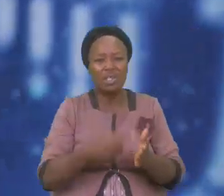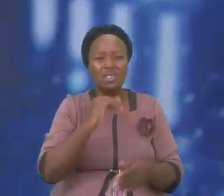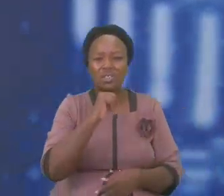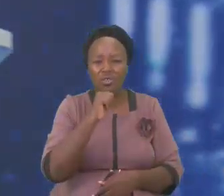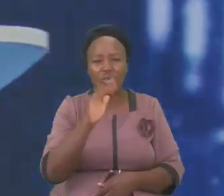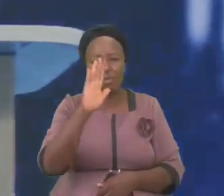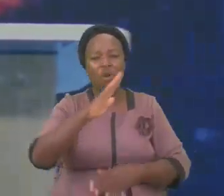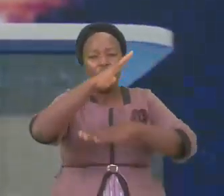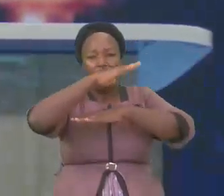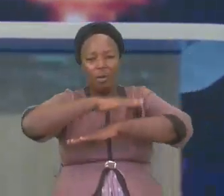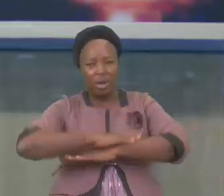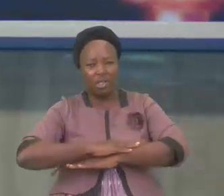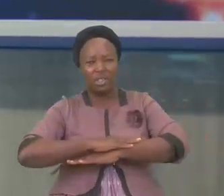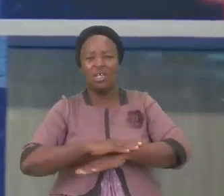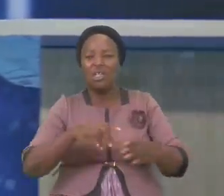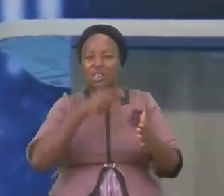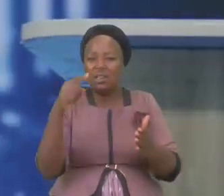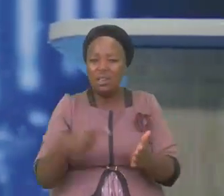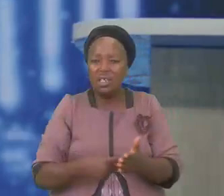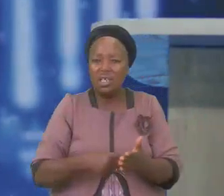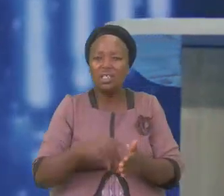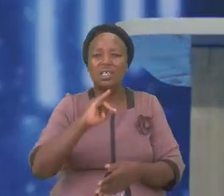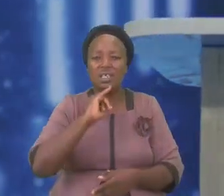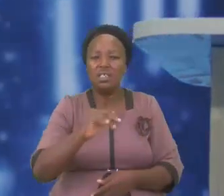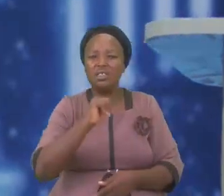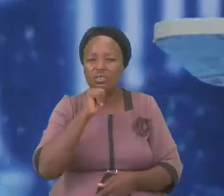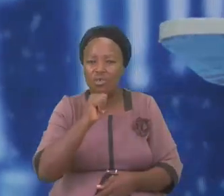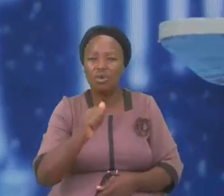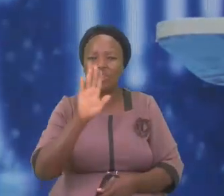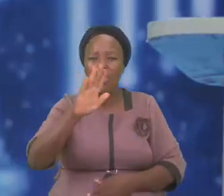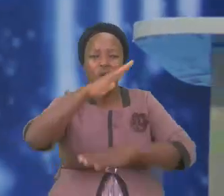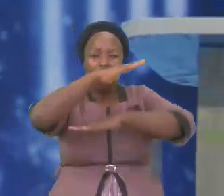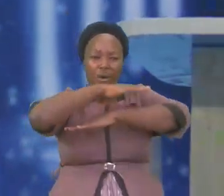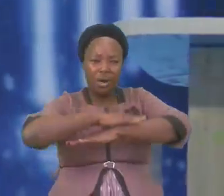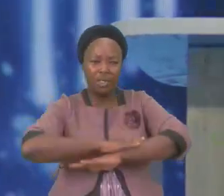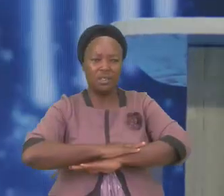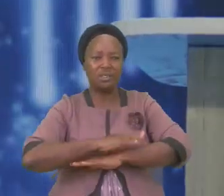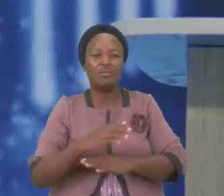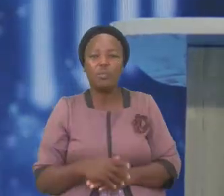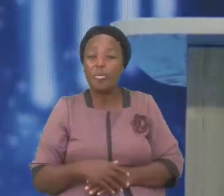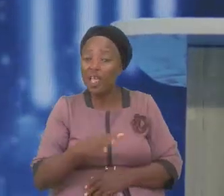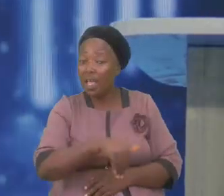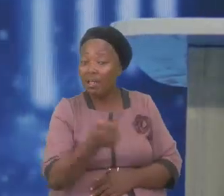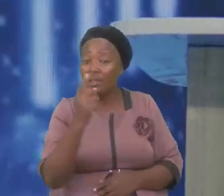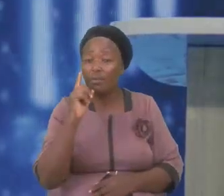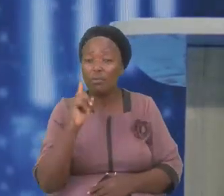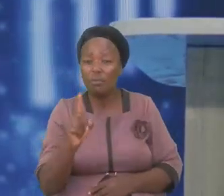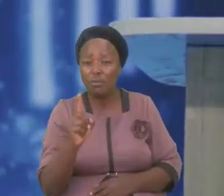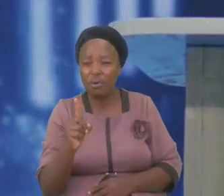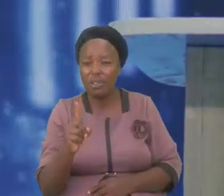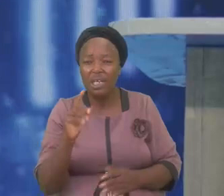not your rest. Anyone that comes, gets to Babylon, lives